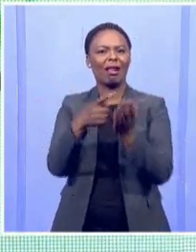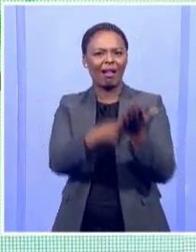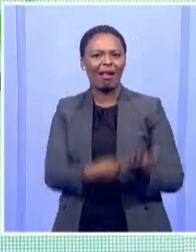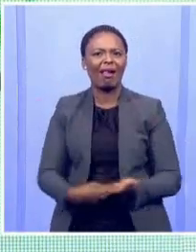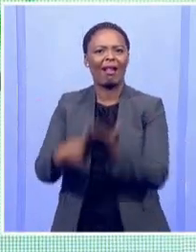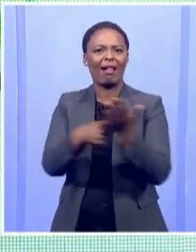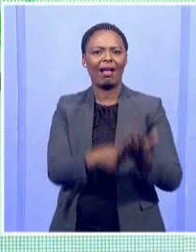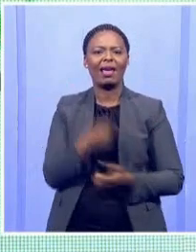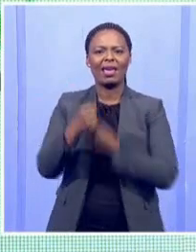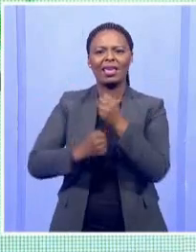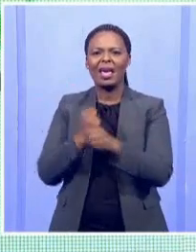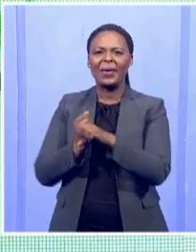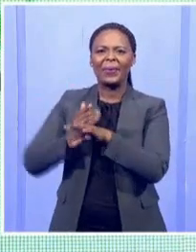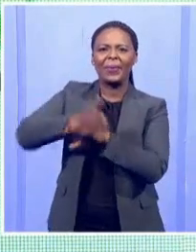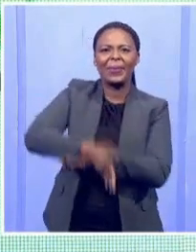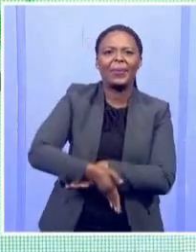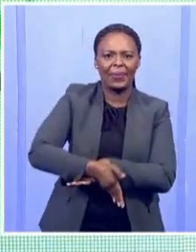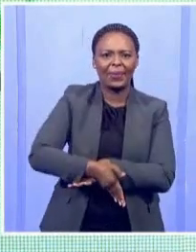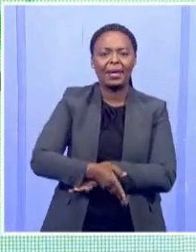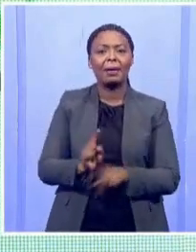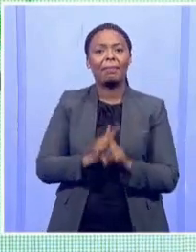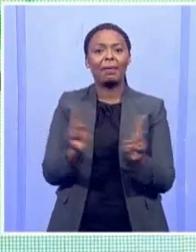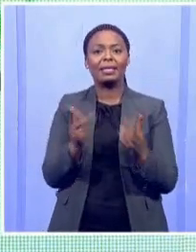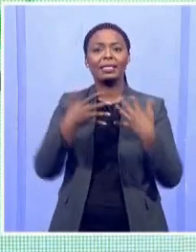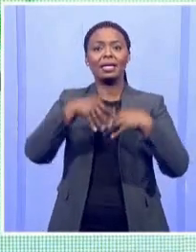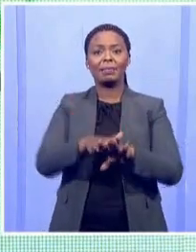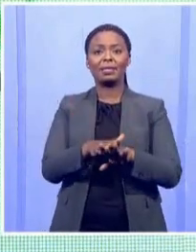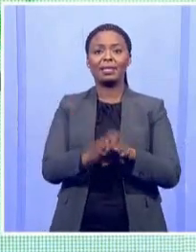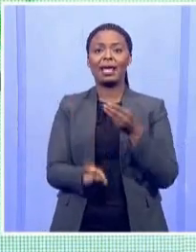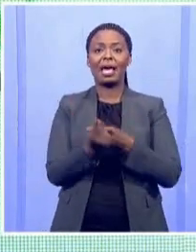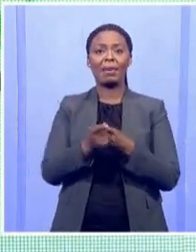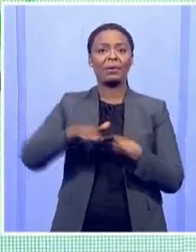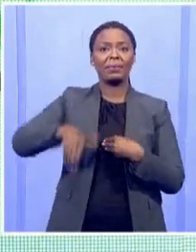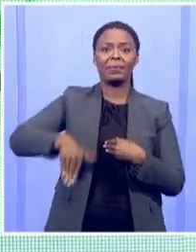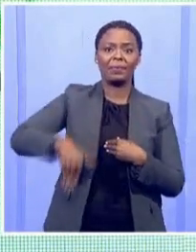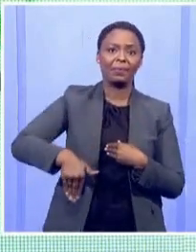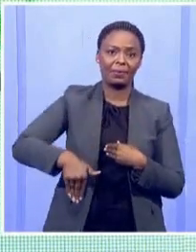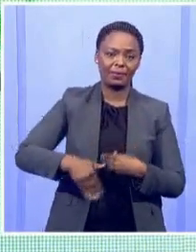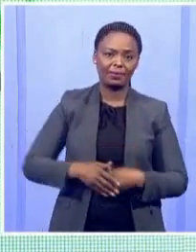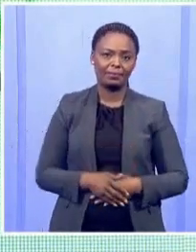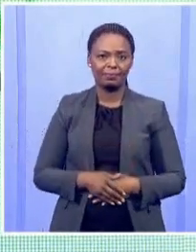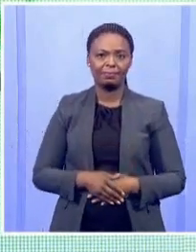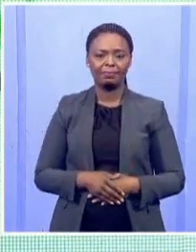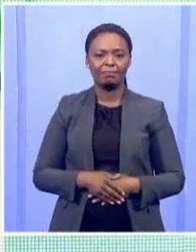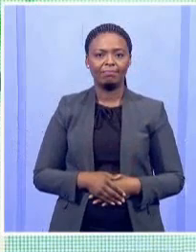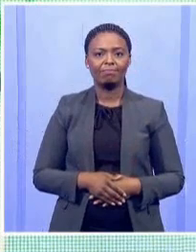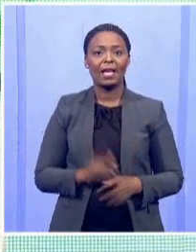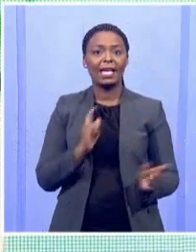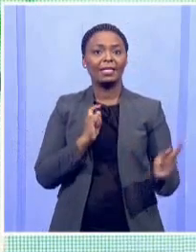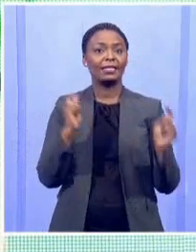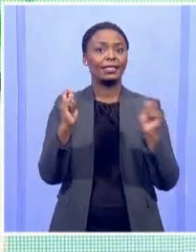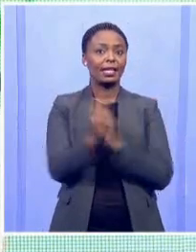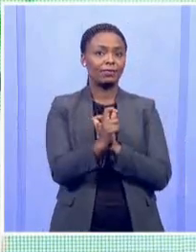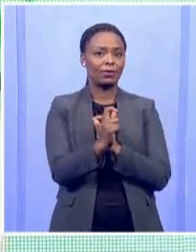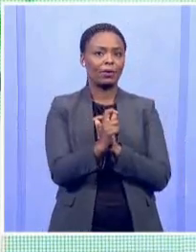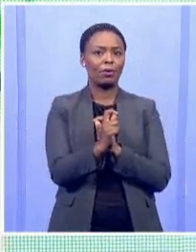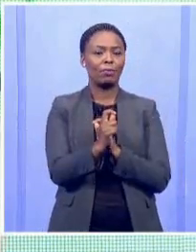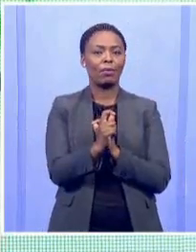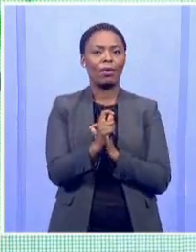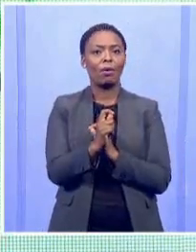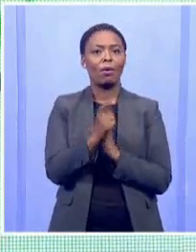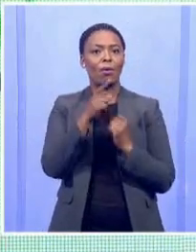years, but in terms of actual implementation, very slowly, transforming from